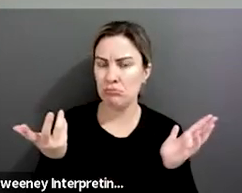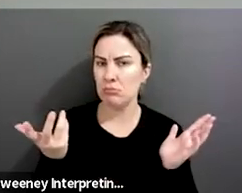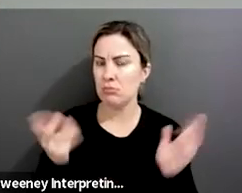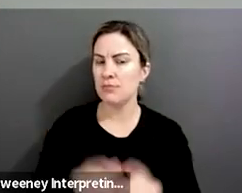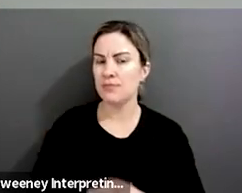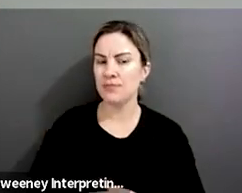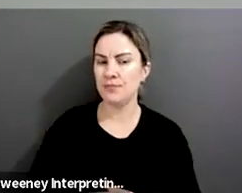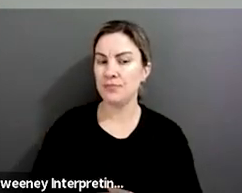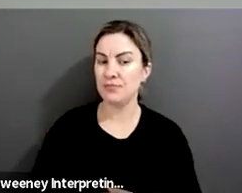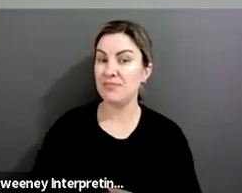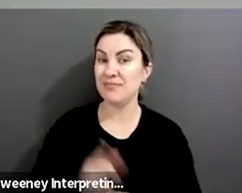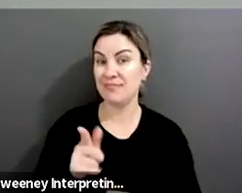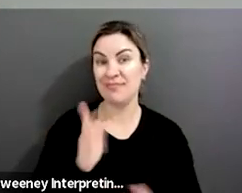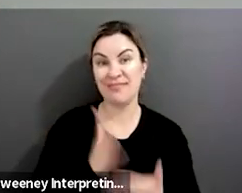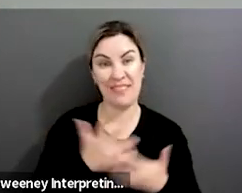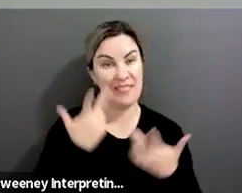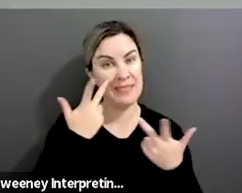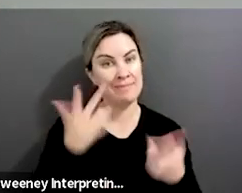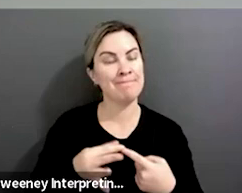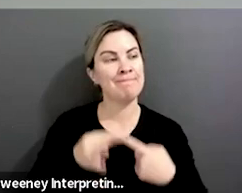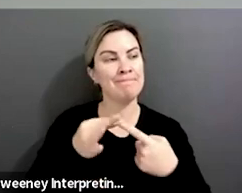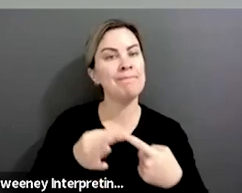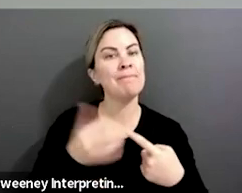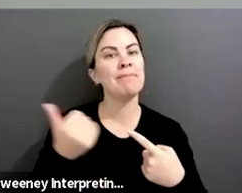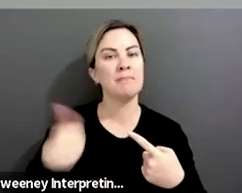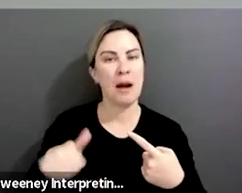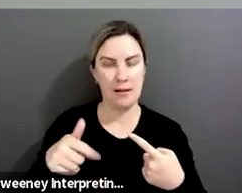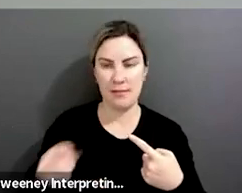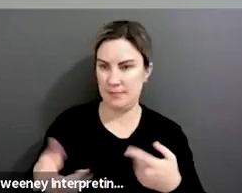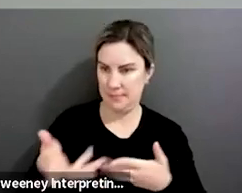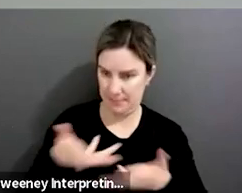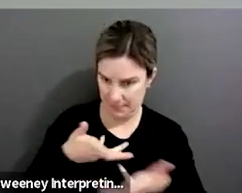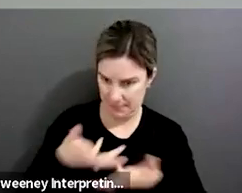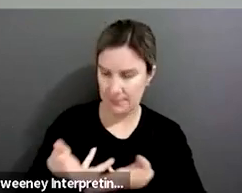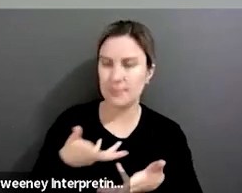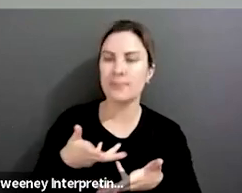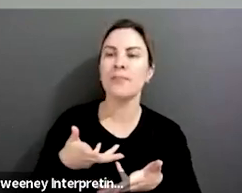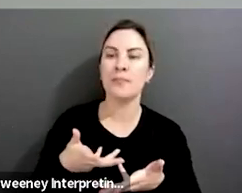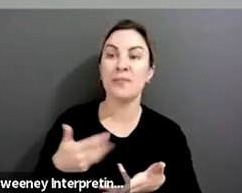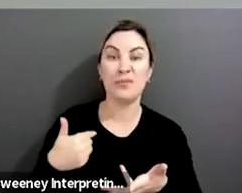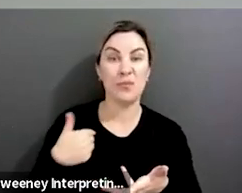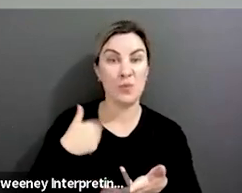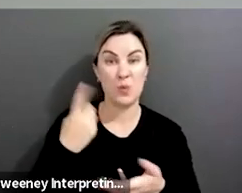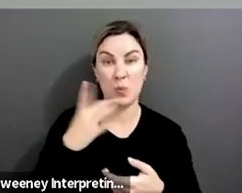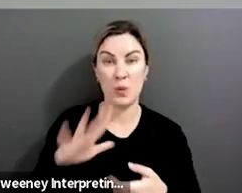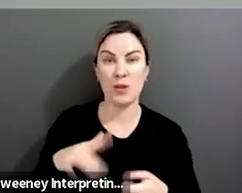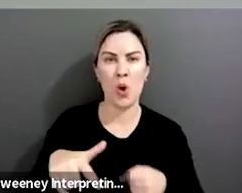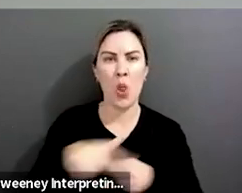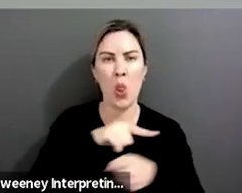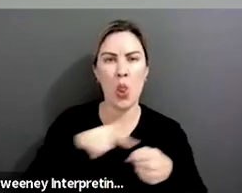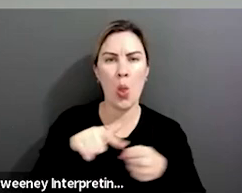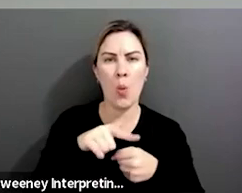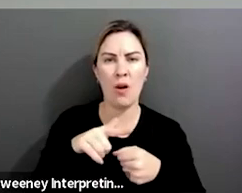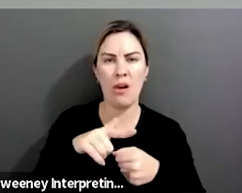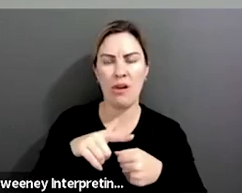So it definitely does highlight a few of those. I mean, we've brought PSEP to local land council up in the Kempsey